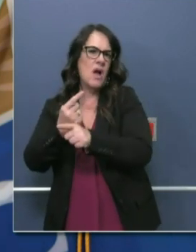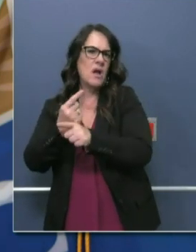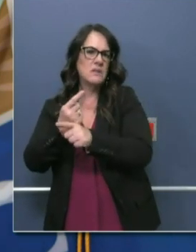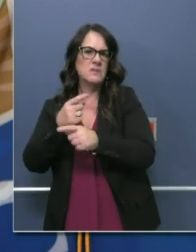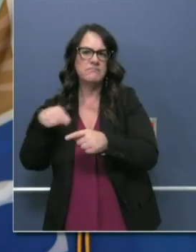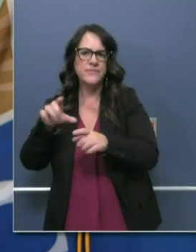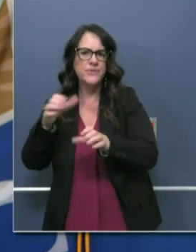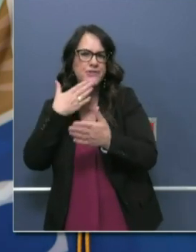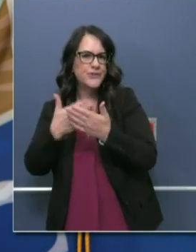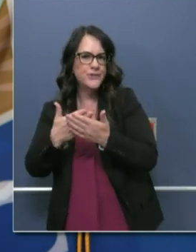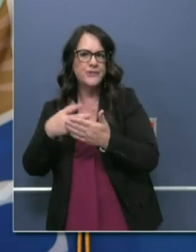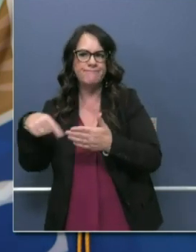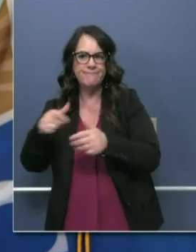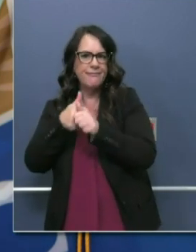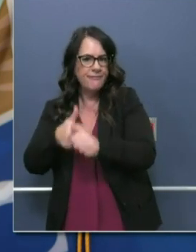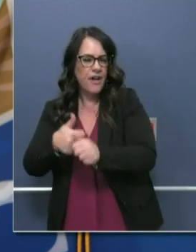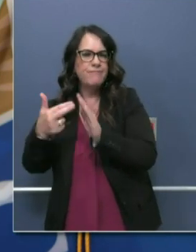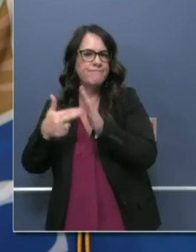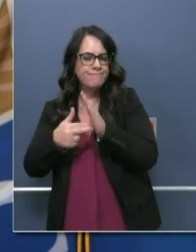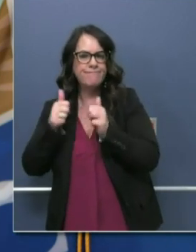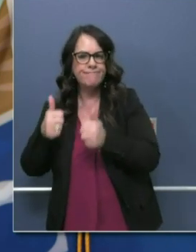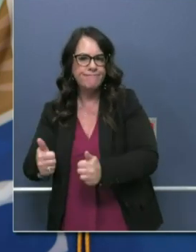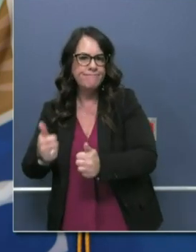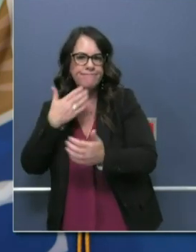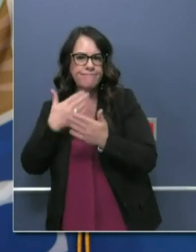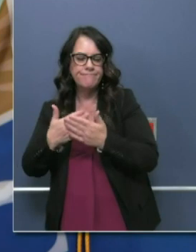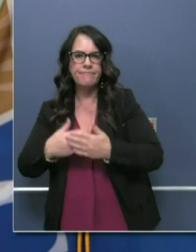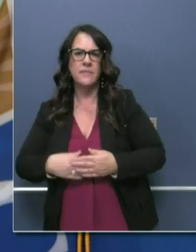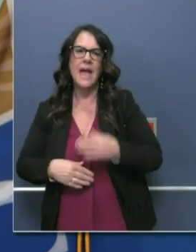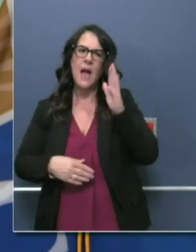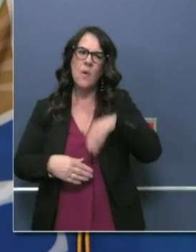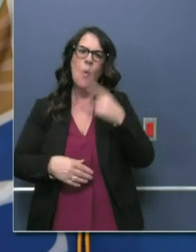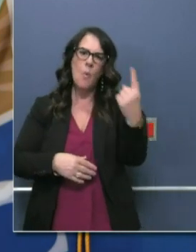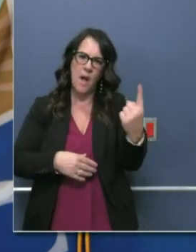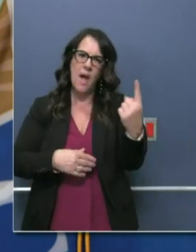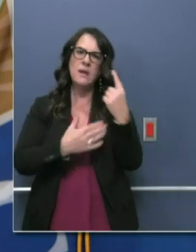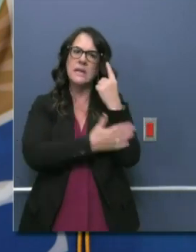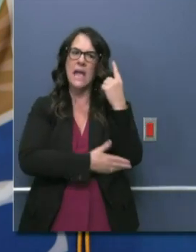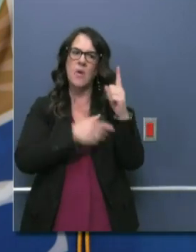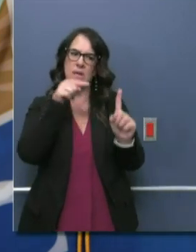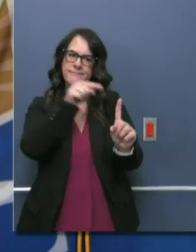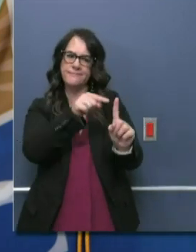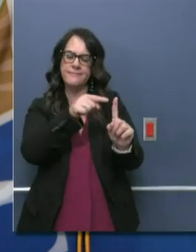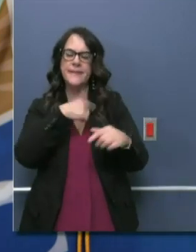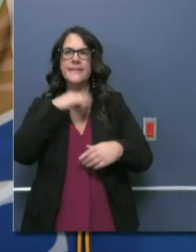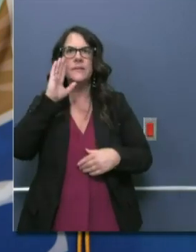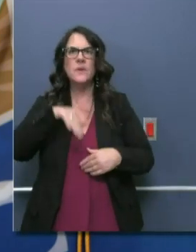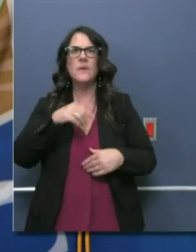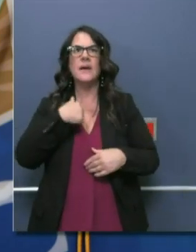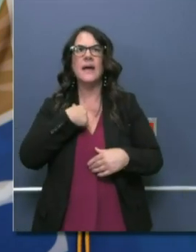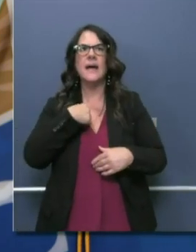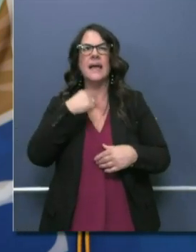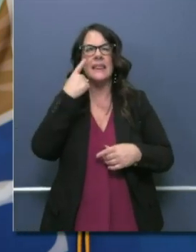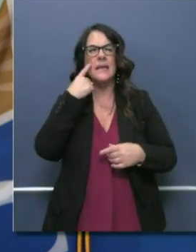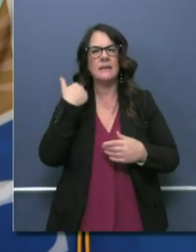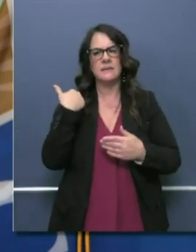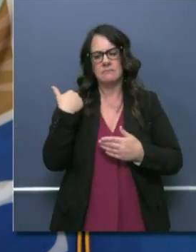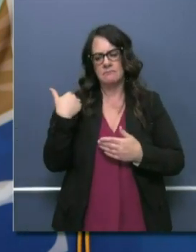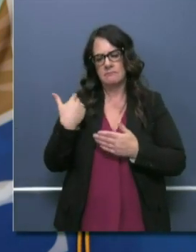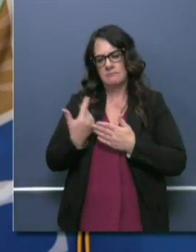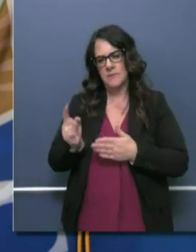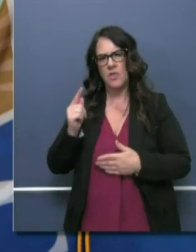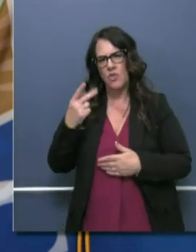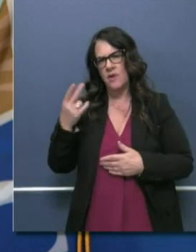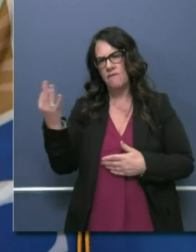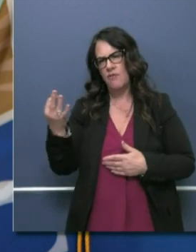mentioned this last week, there was one county where I specifically said this, I think it was Thursday or Friday, that I was